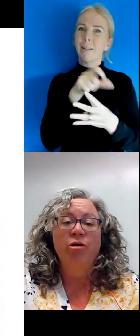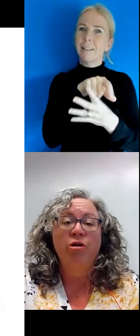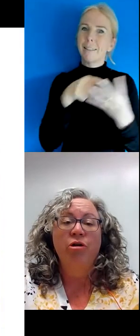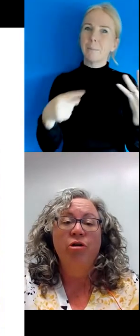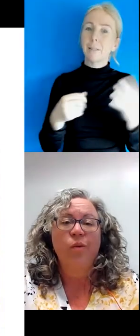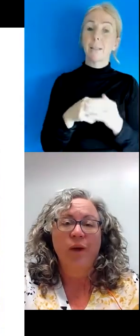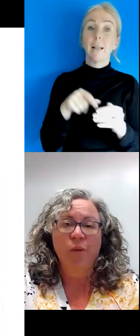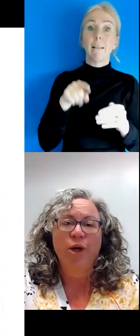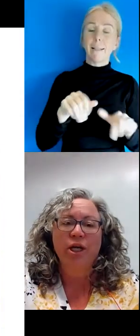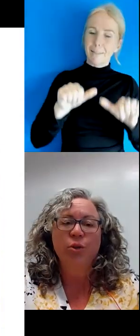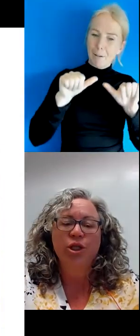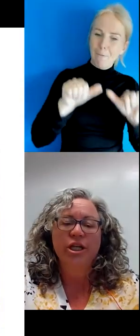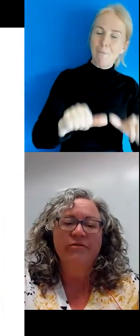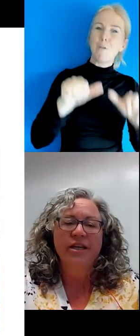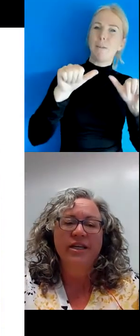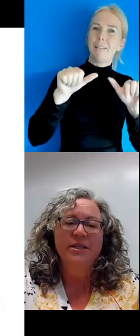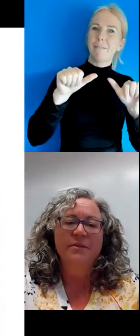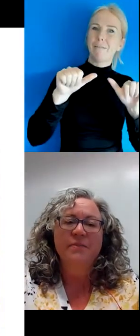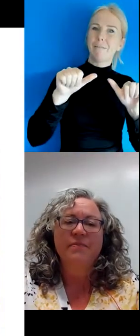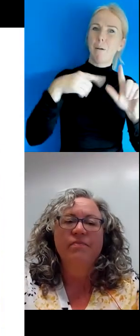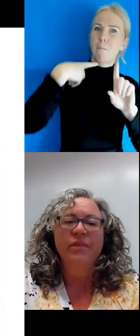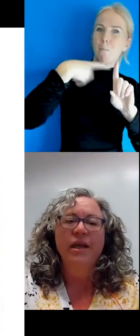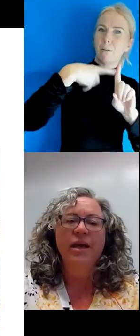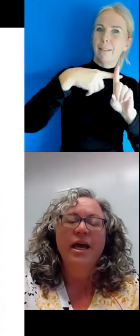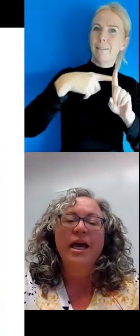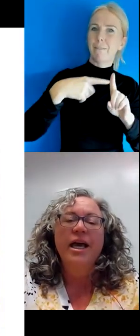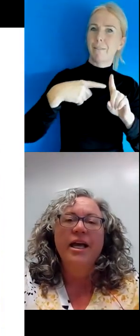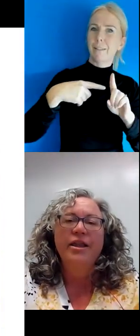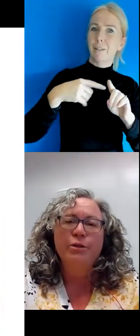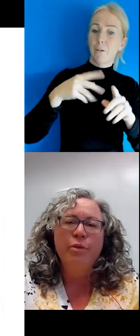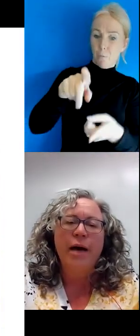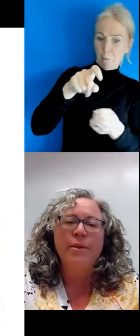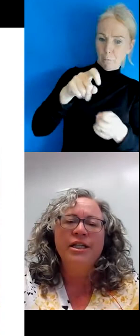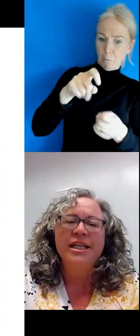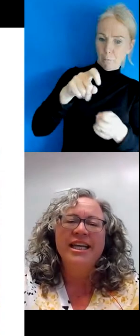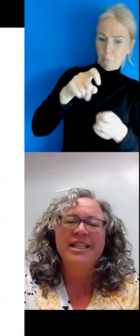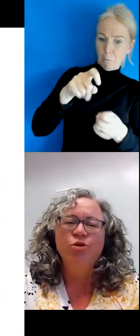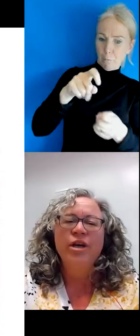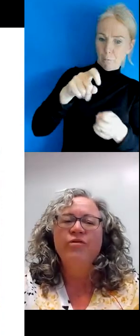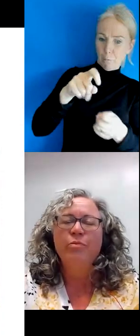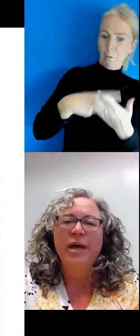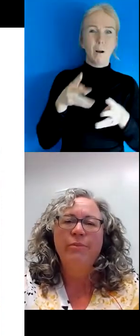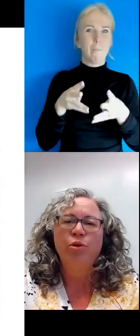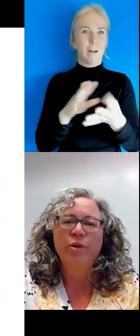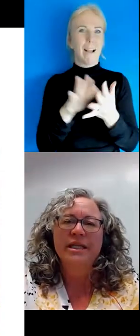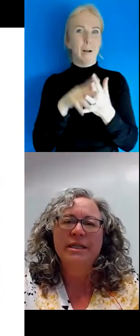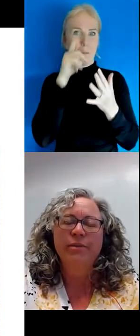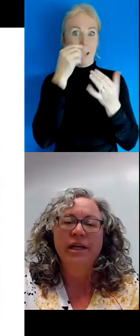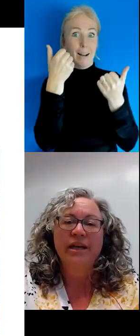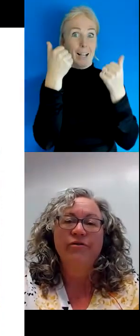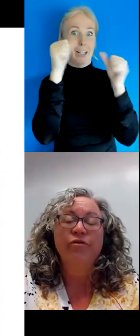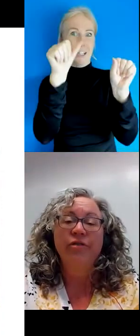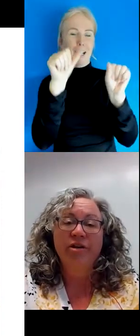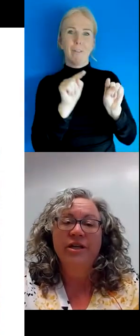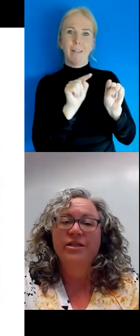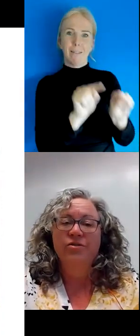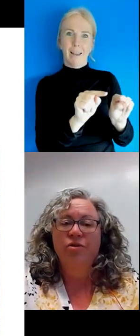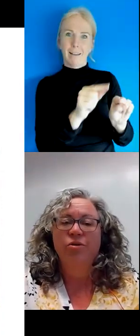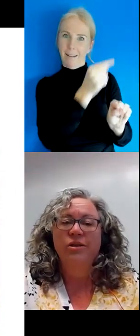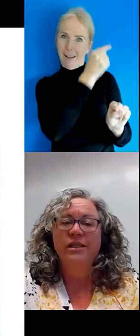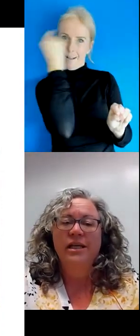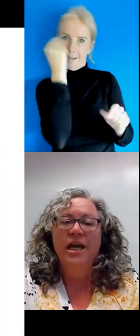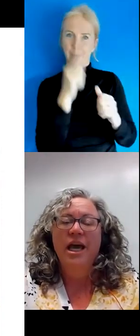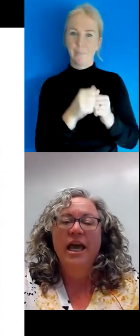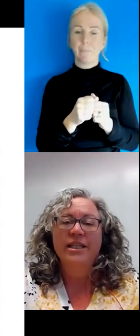program is one way we are working to achieve this. The department is looking for people with disability for